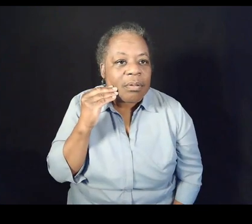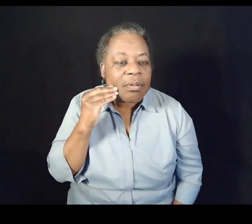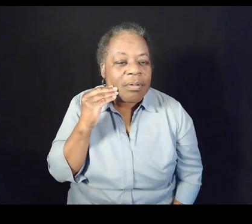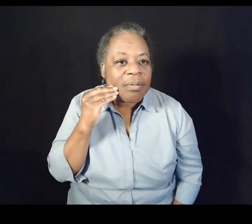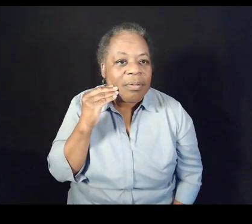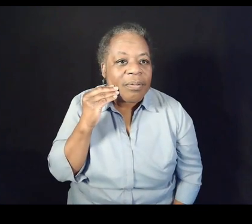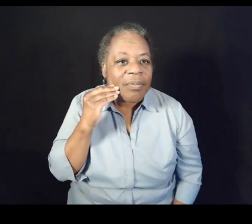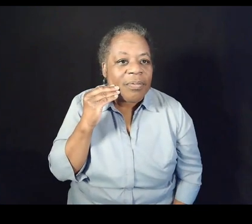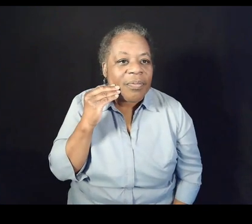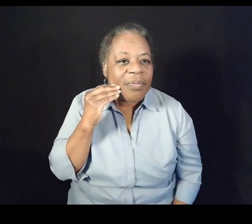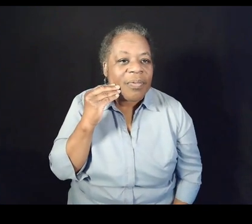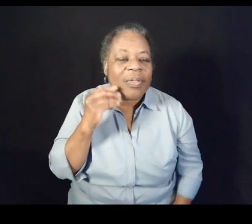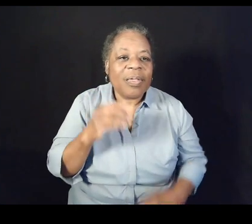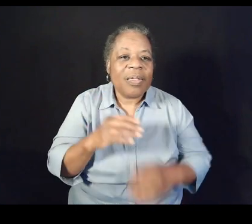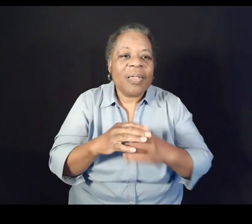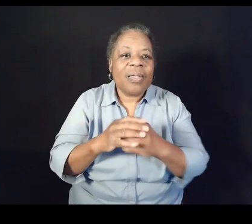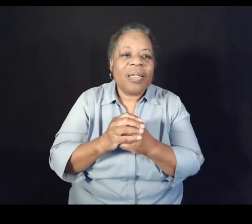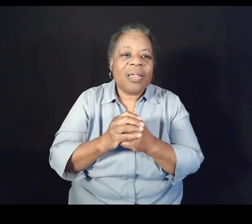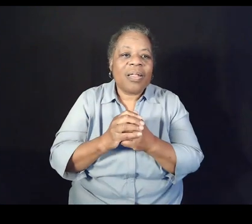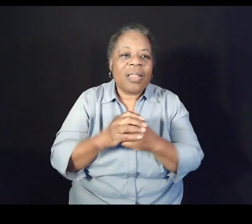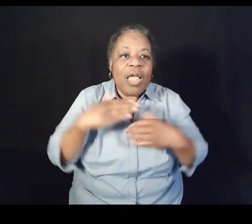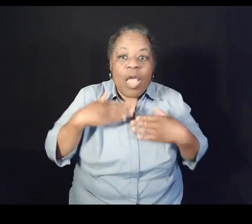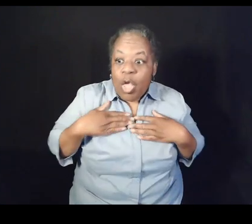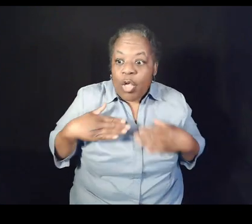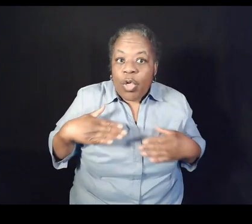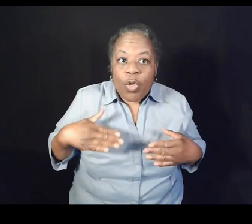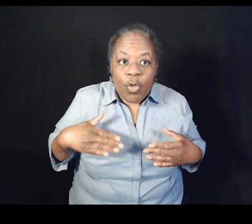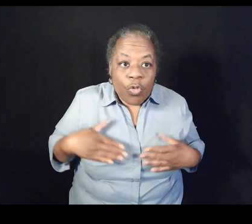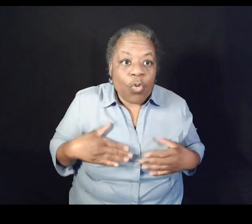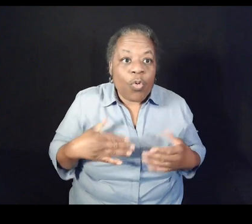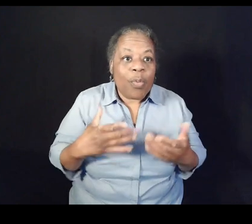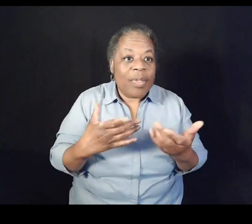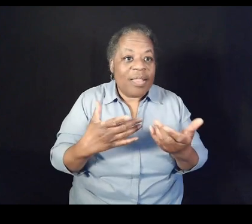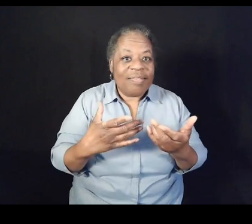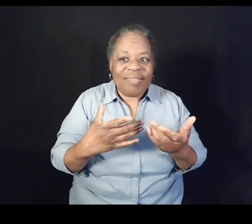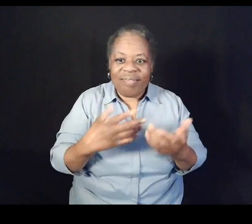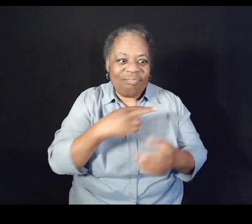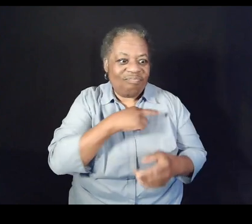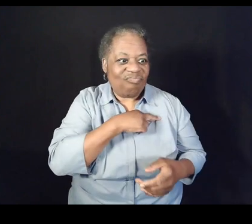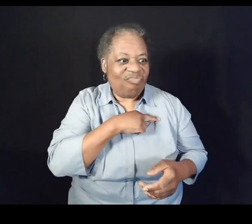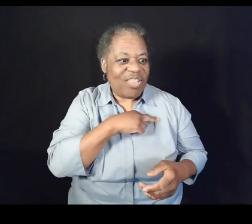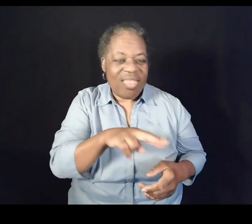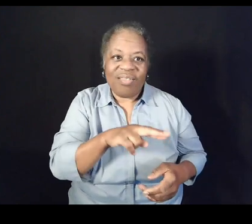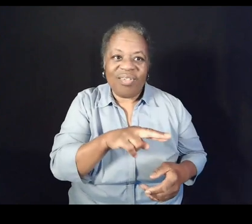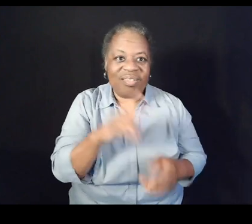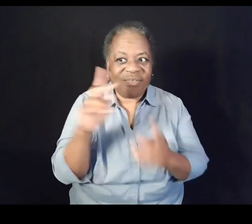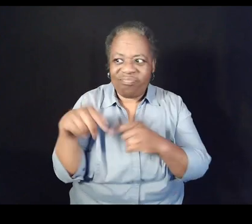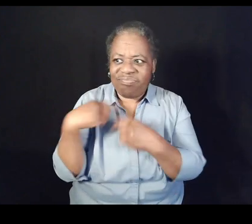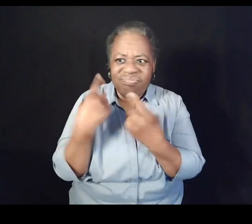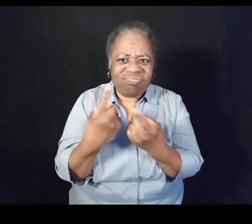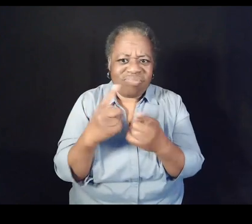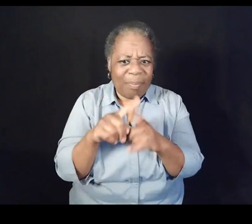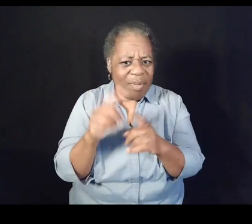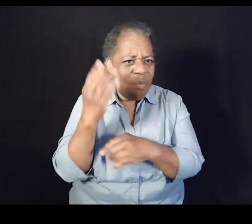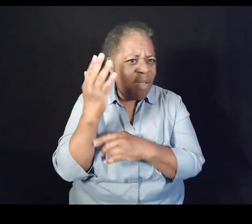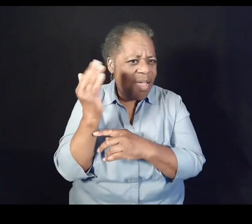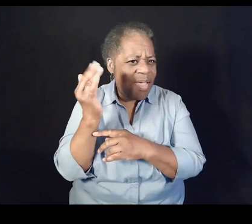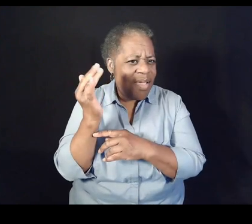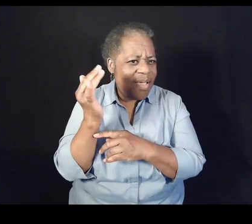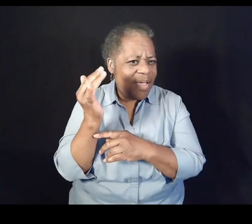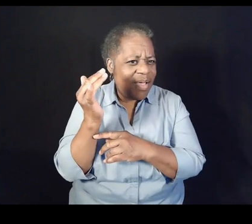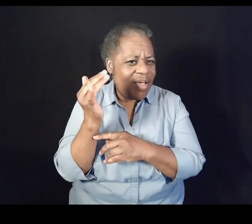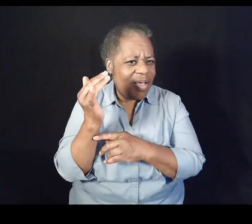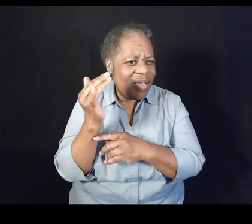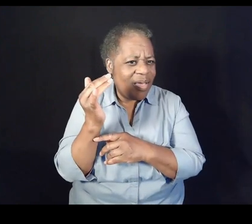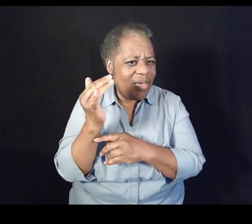No one refutes the fact that human beings are incurably religious. But why, if there's